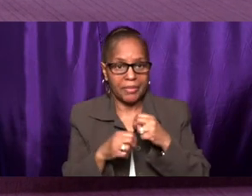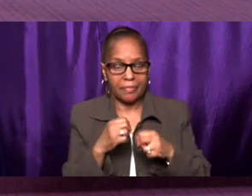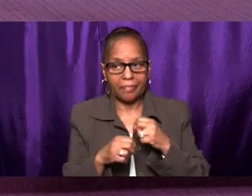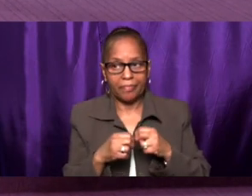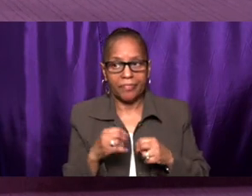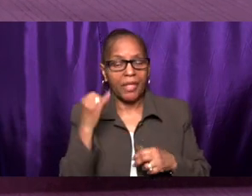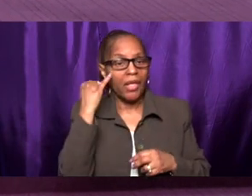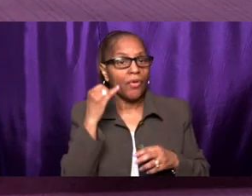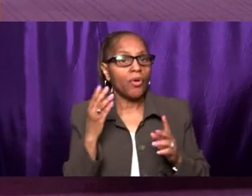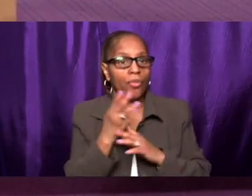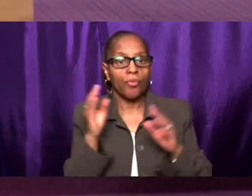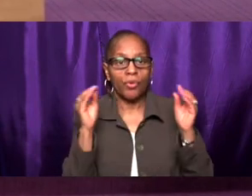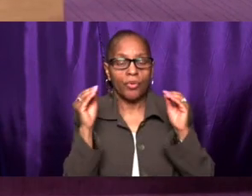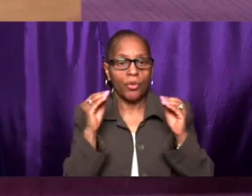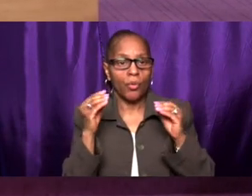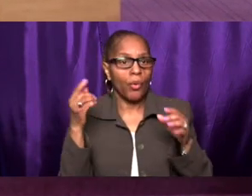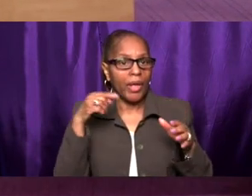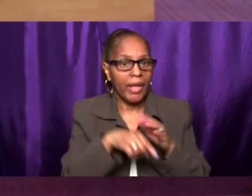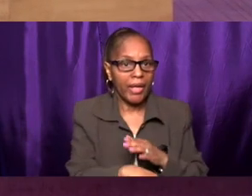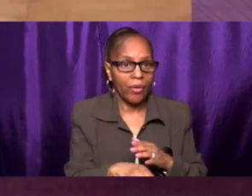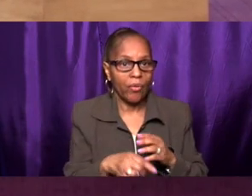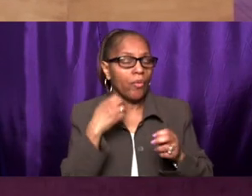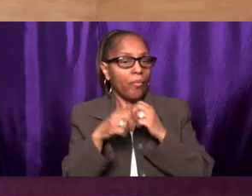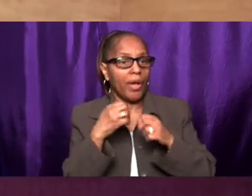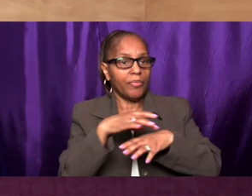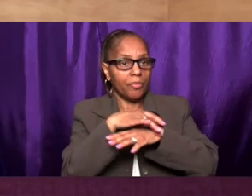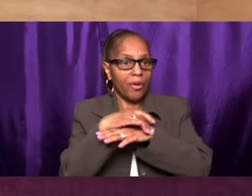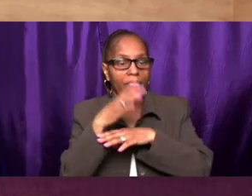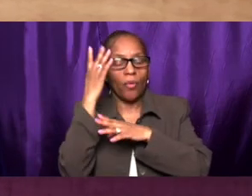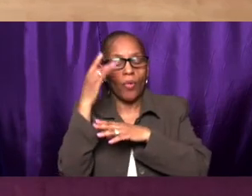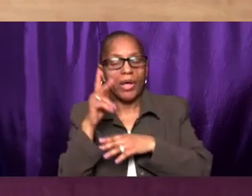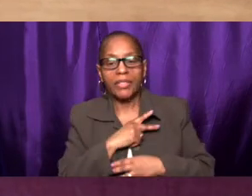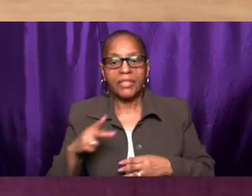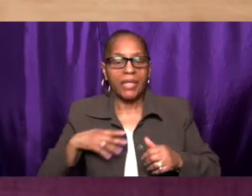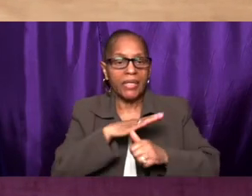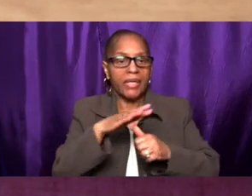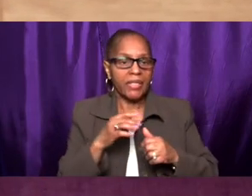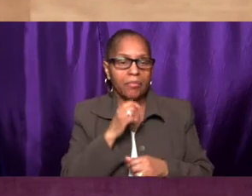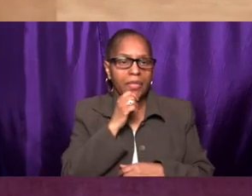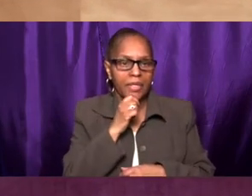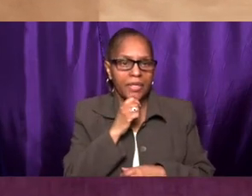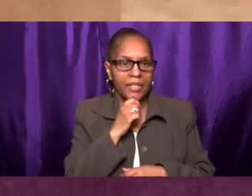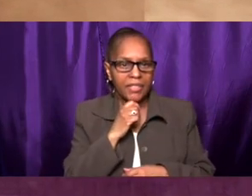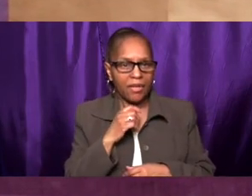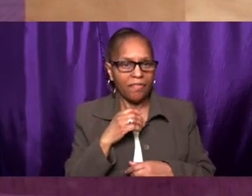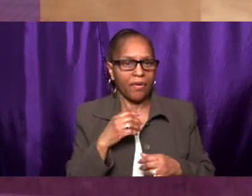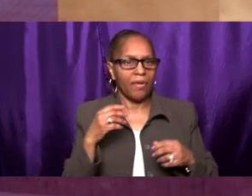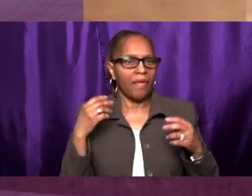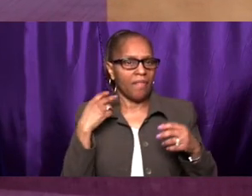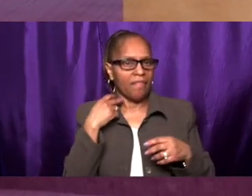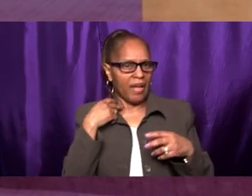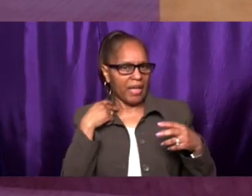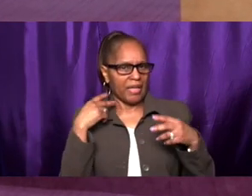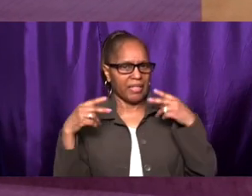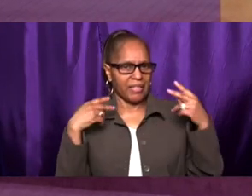If you ain't gonna go through no hell on earth, why does the kingdom suffer the violence? And the gates of